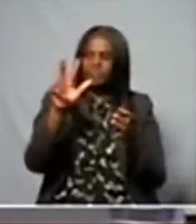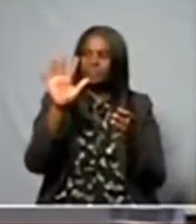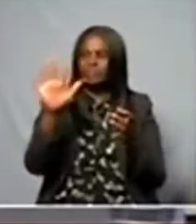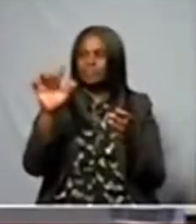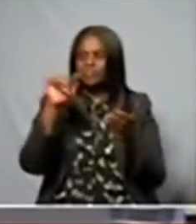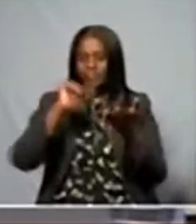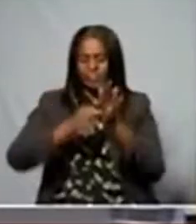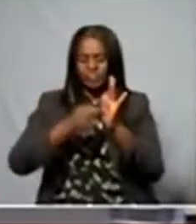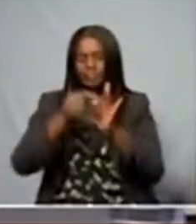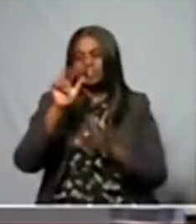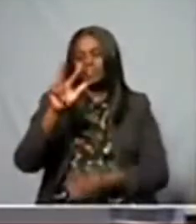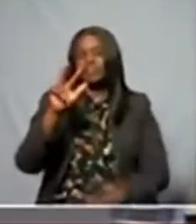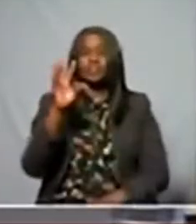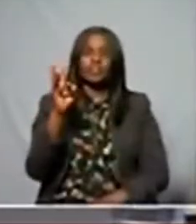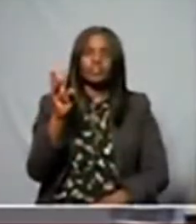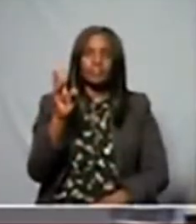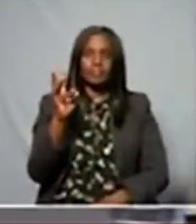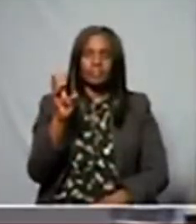20,402,835.36.